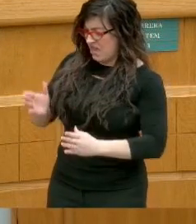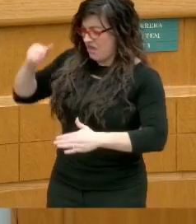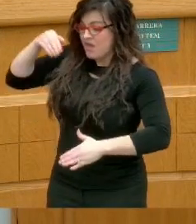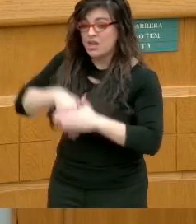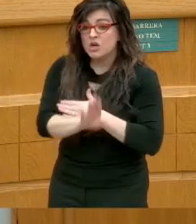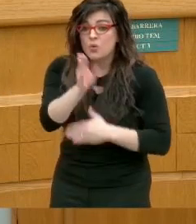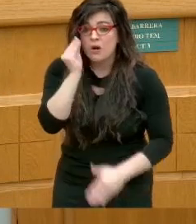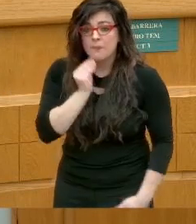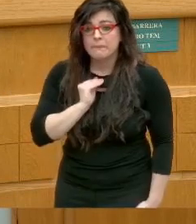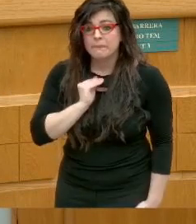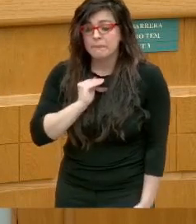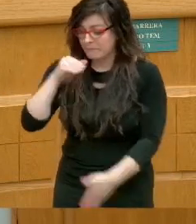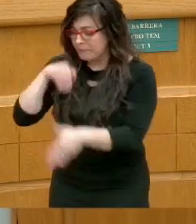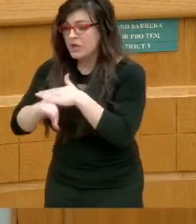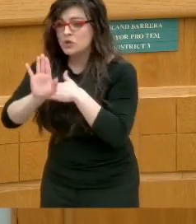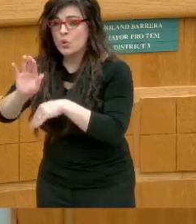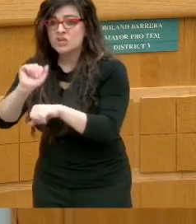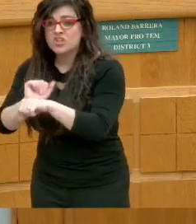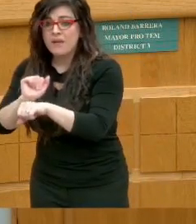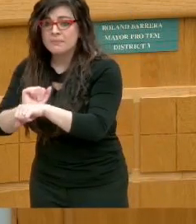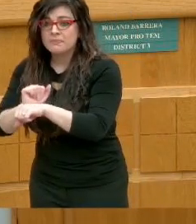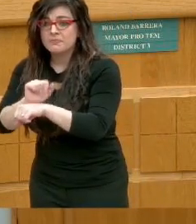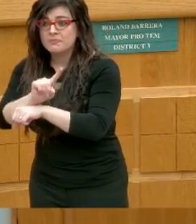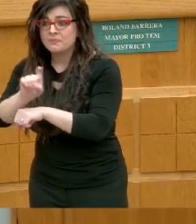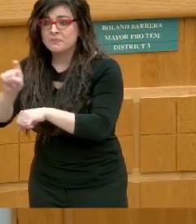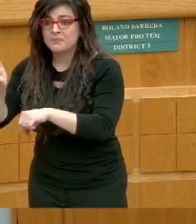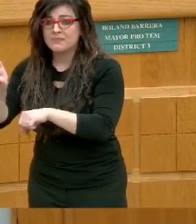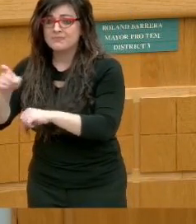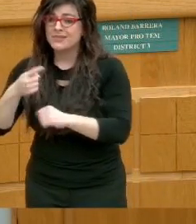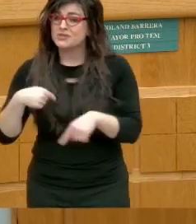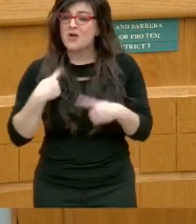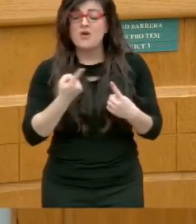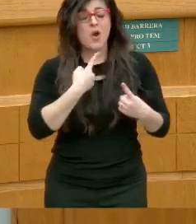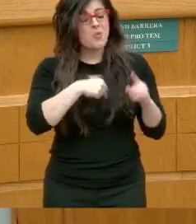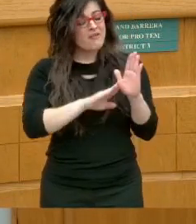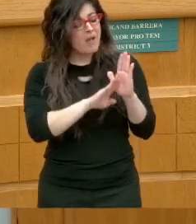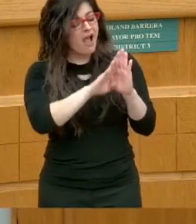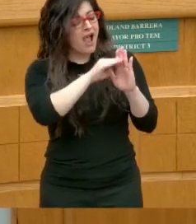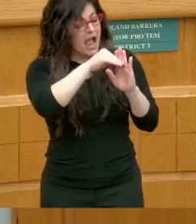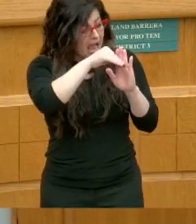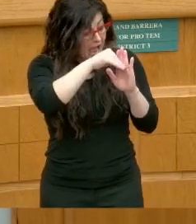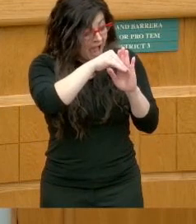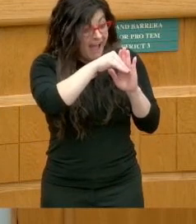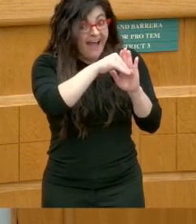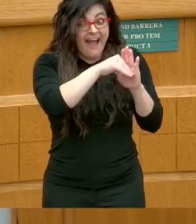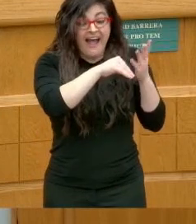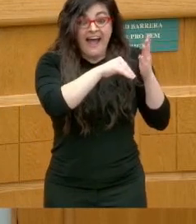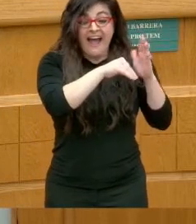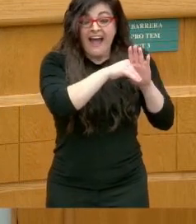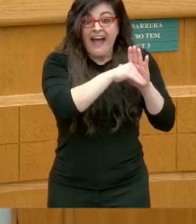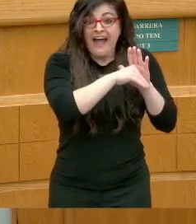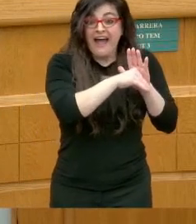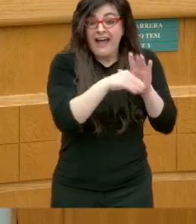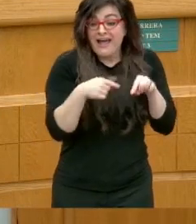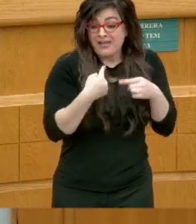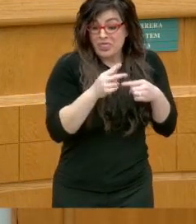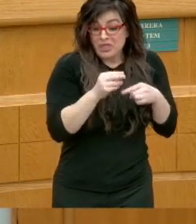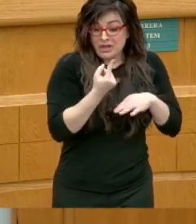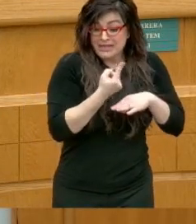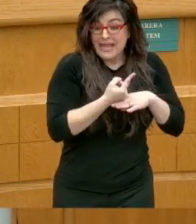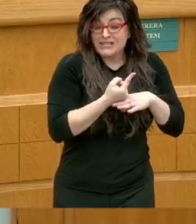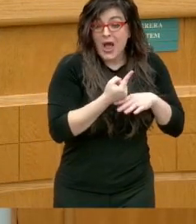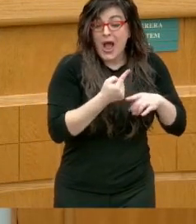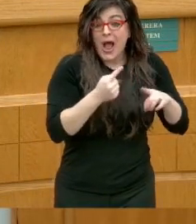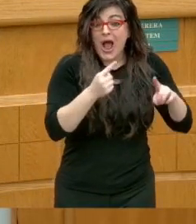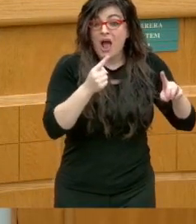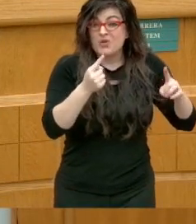workplace. Do not let it destroy the good that this county has worked for the last 30 days plus.